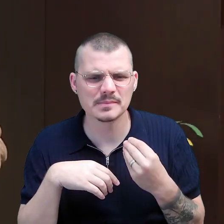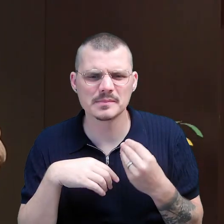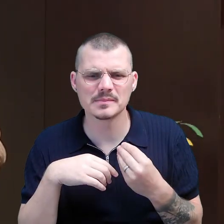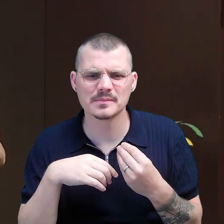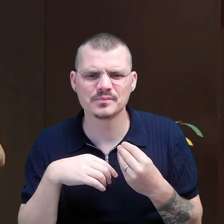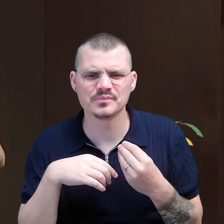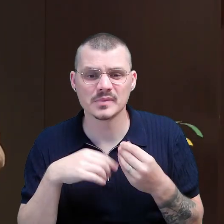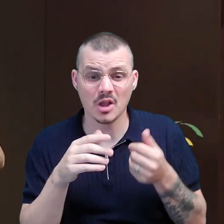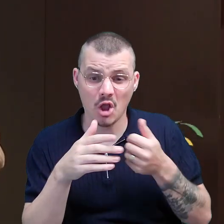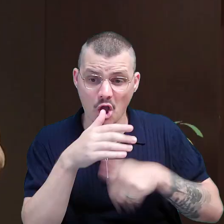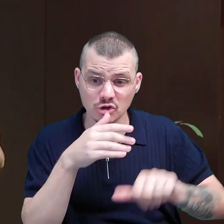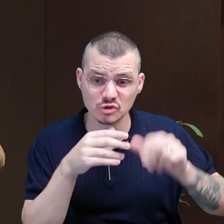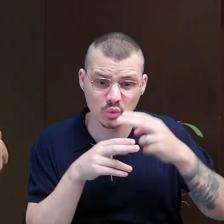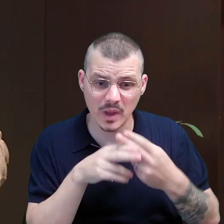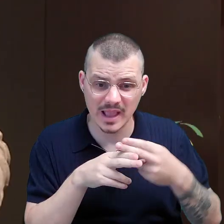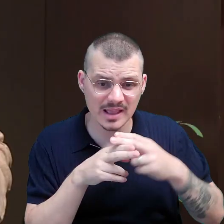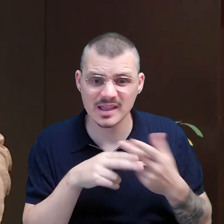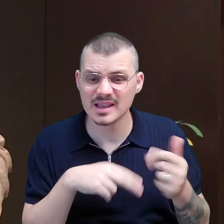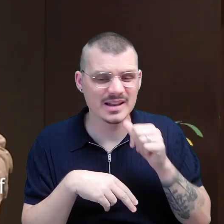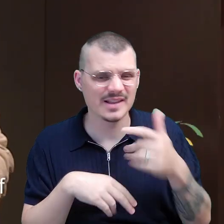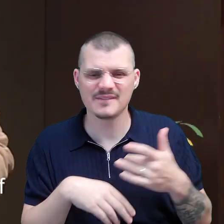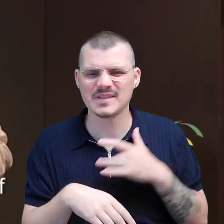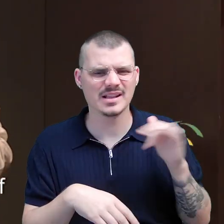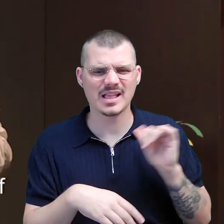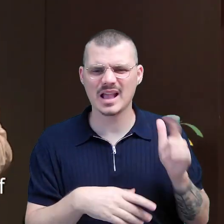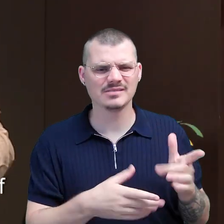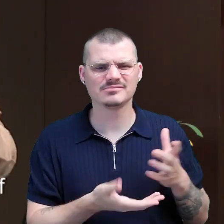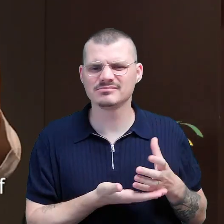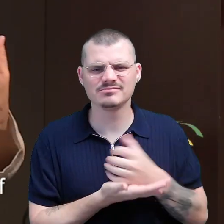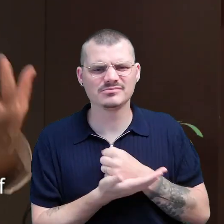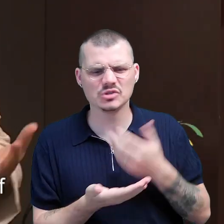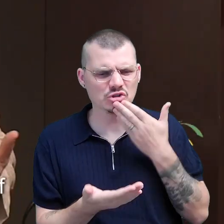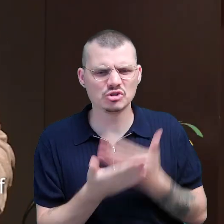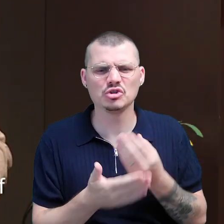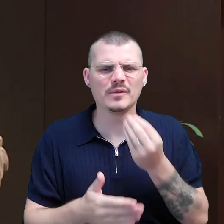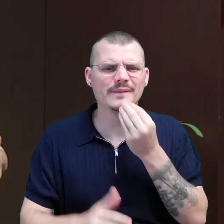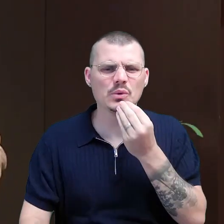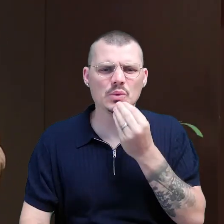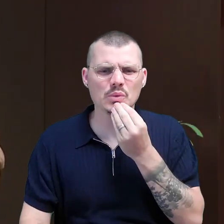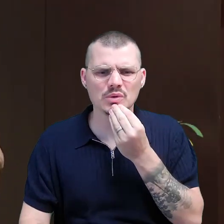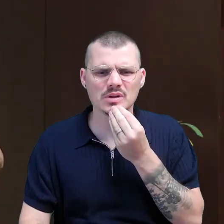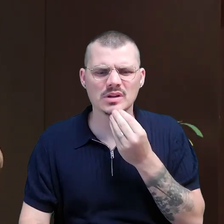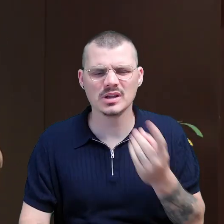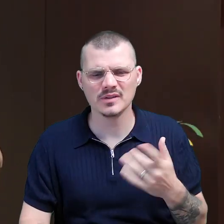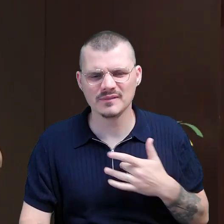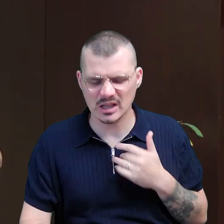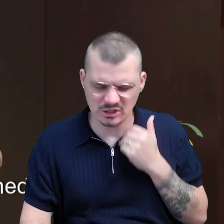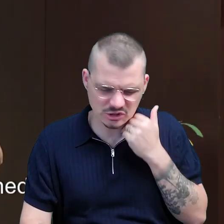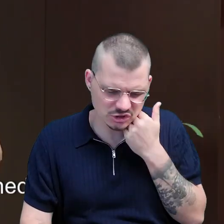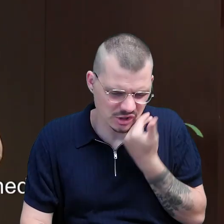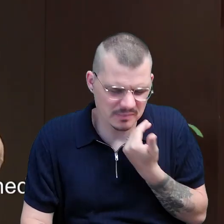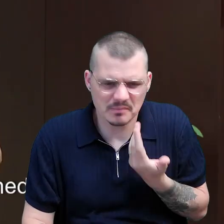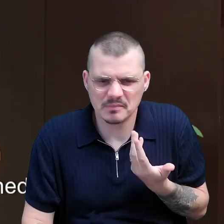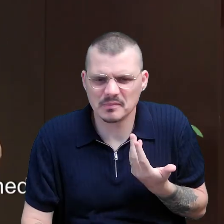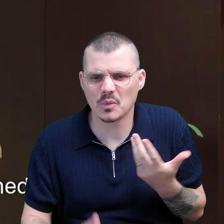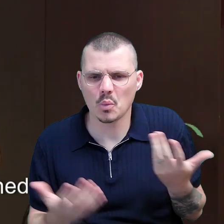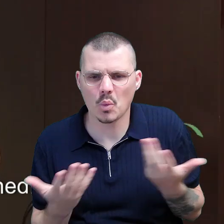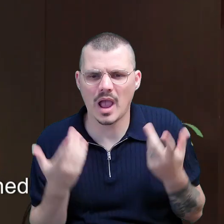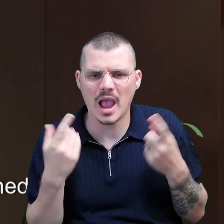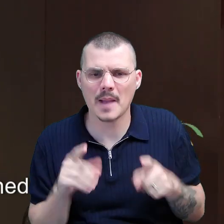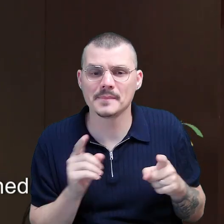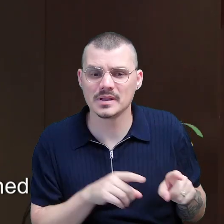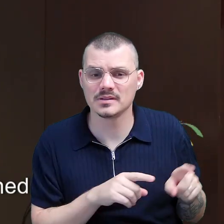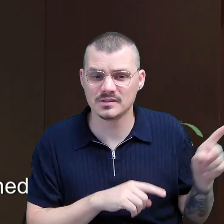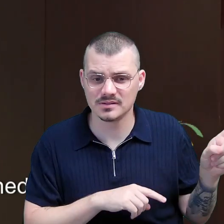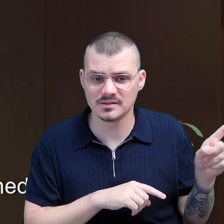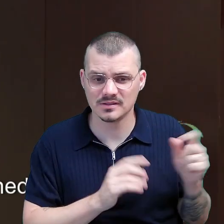couldn't sleep. He was underweight. He didn't feel like he was deserving of good food. He was so